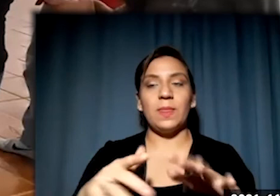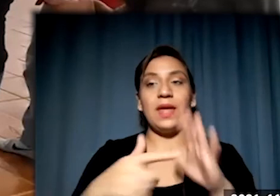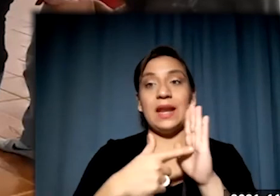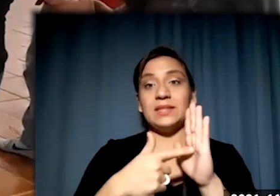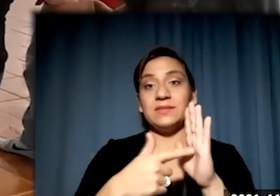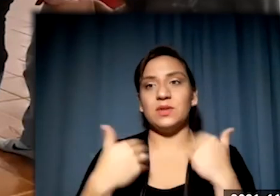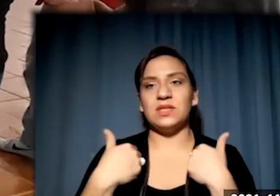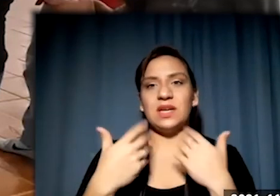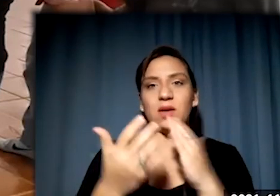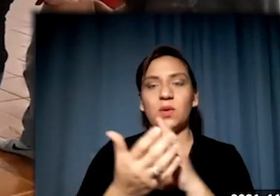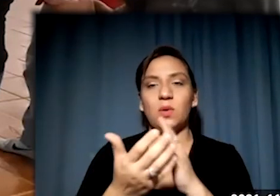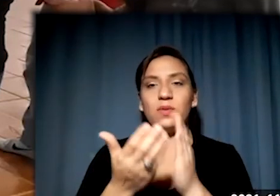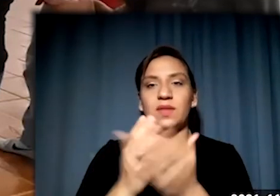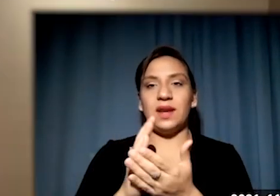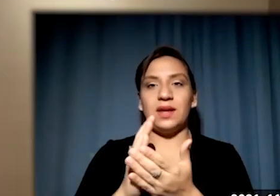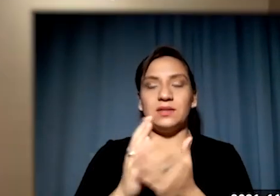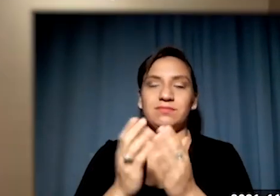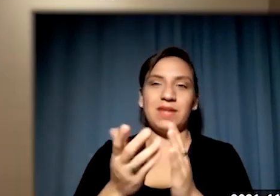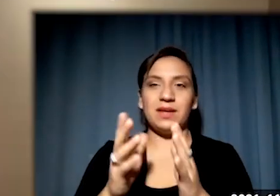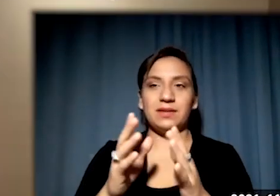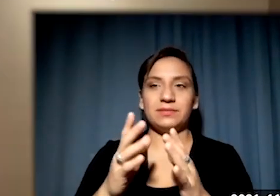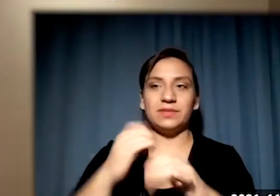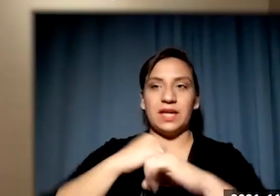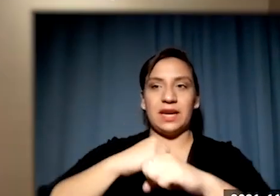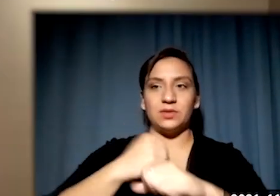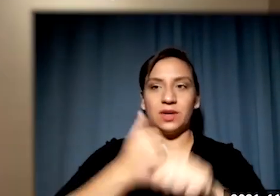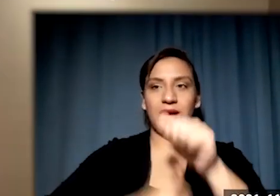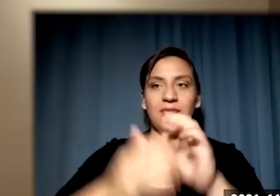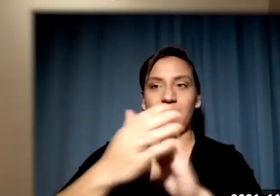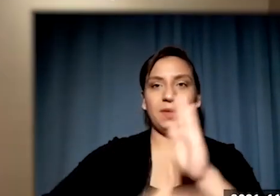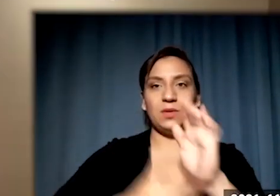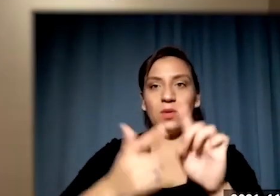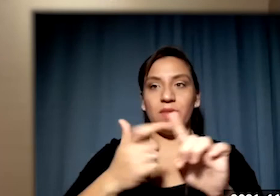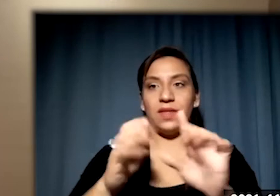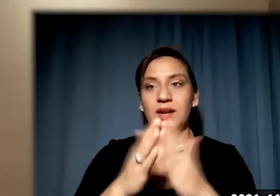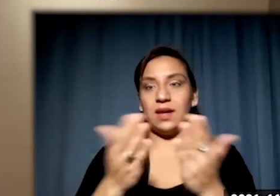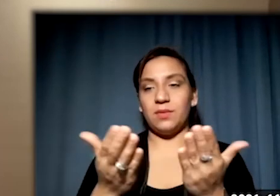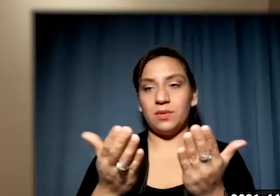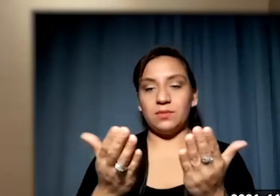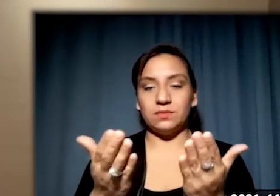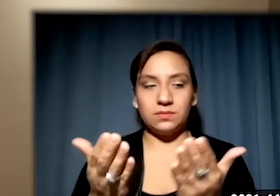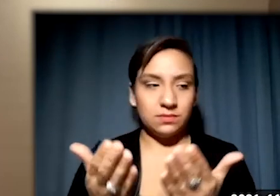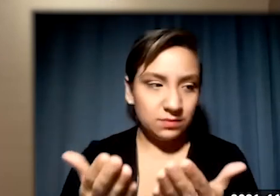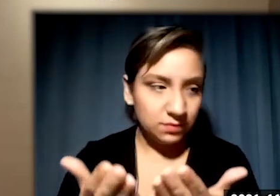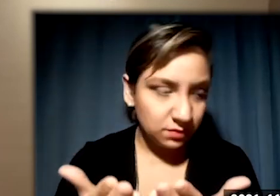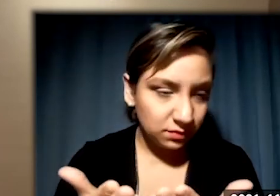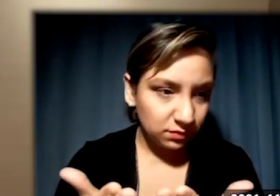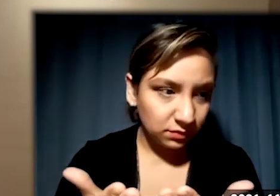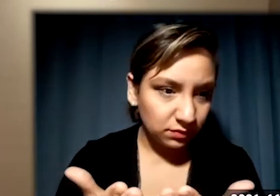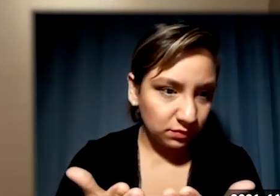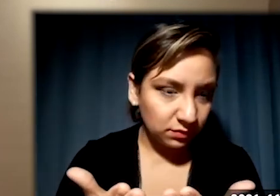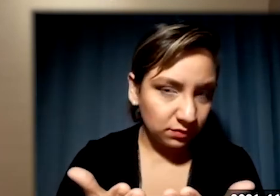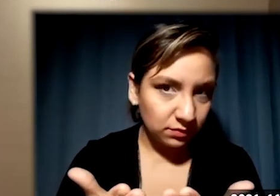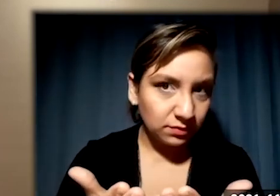book and a summary of the content addressed by the five specialists, with some of the